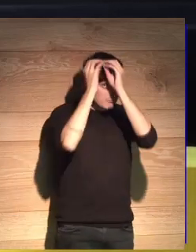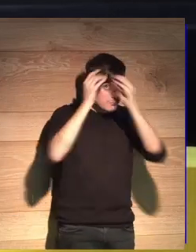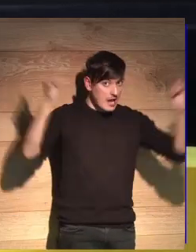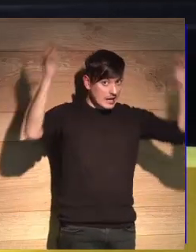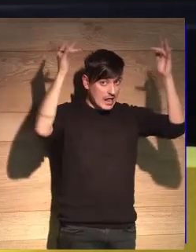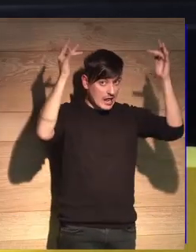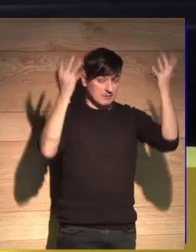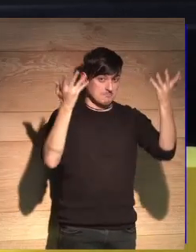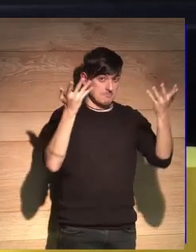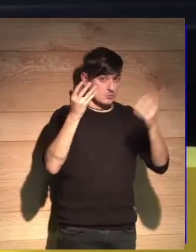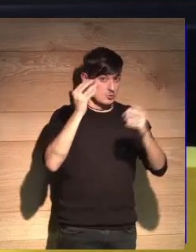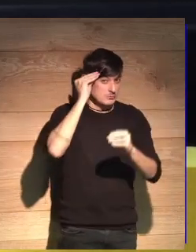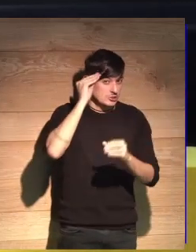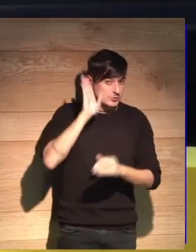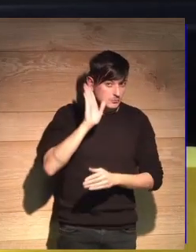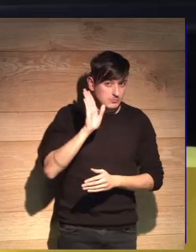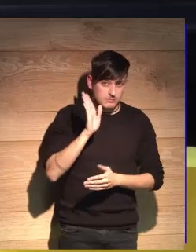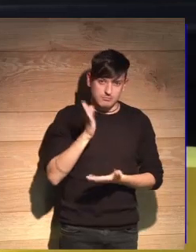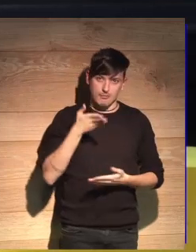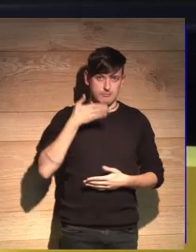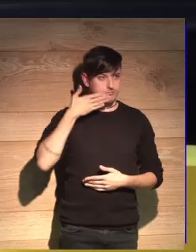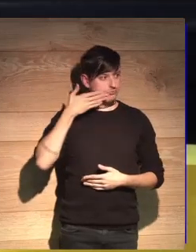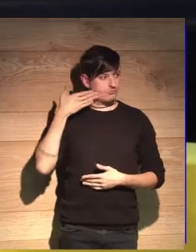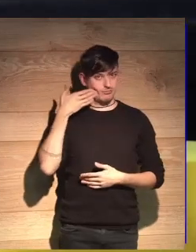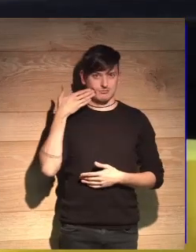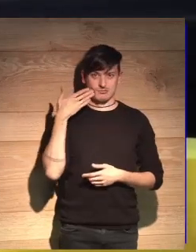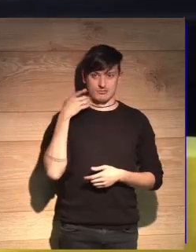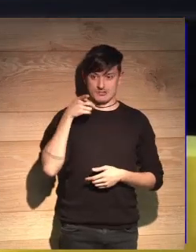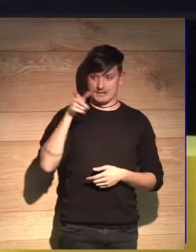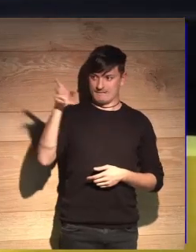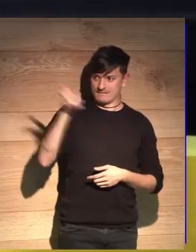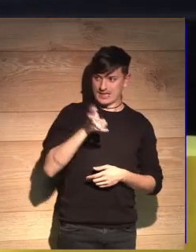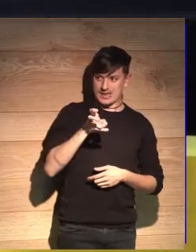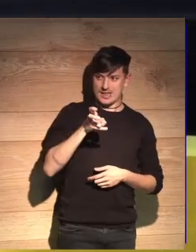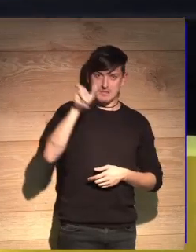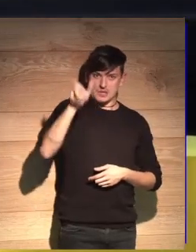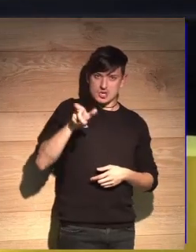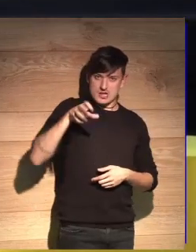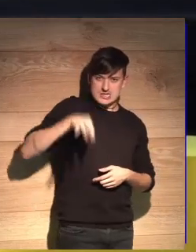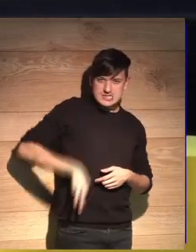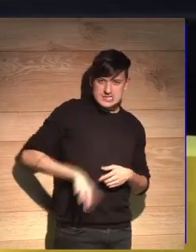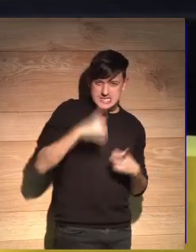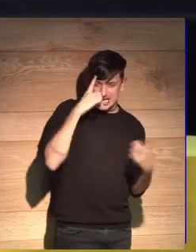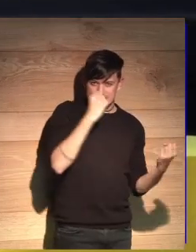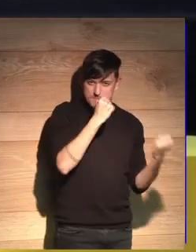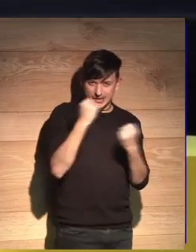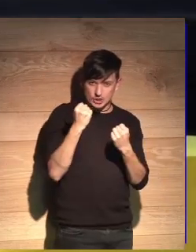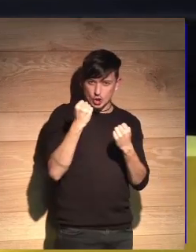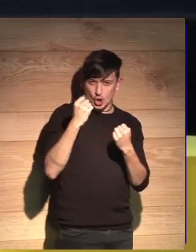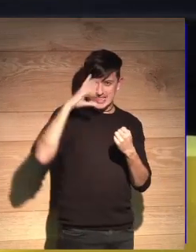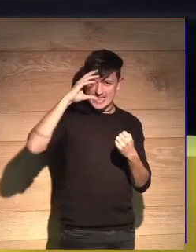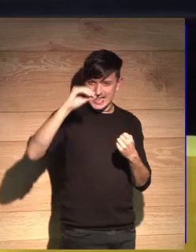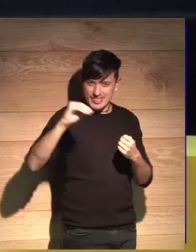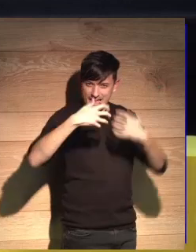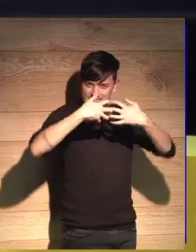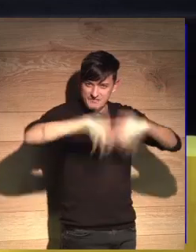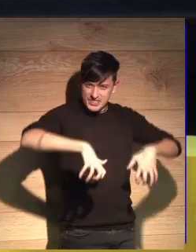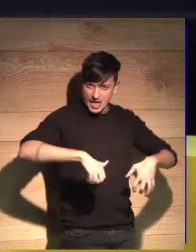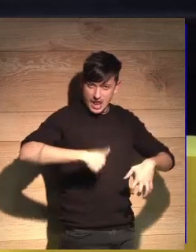most we can say is to imagine it. And for that, I think it's a privilege to have a neuroscientist, an expert in